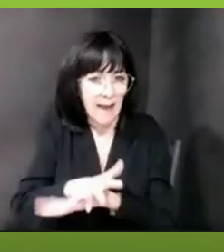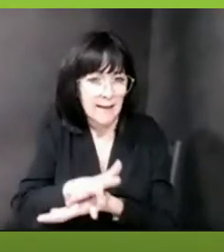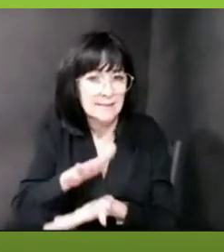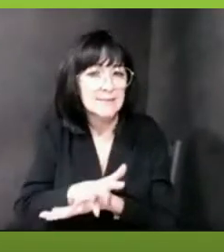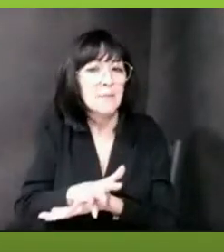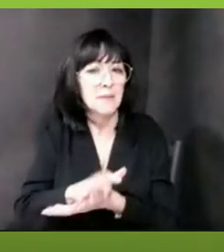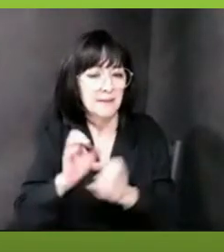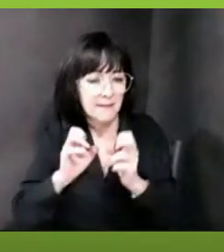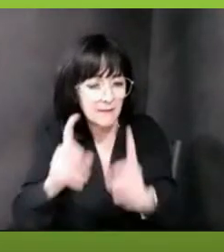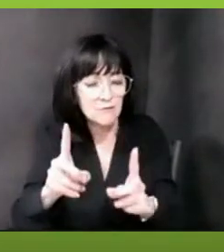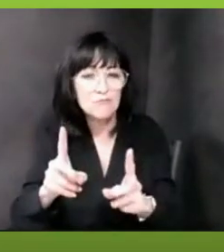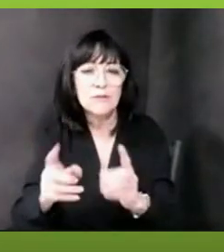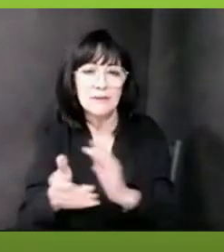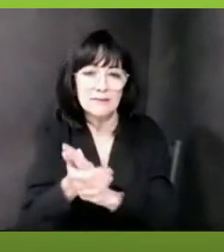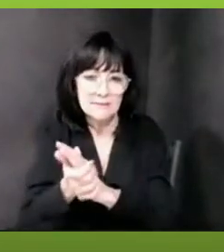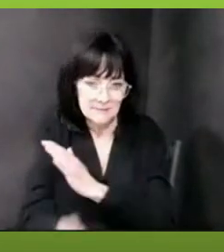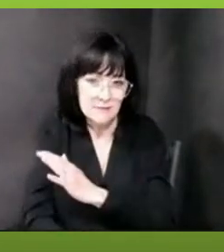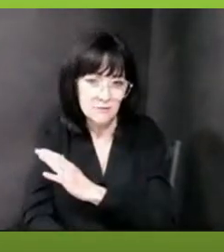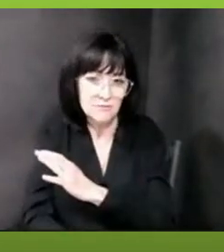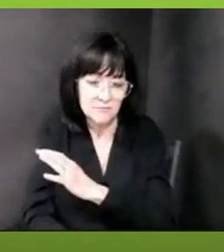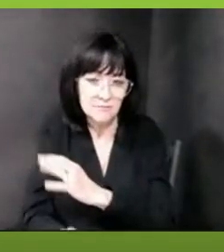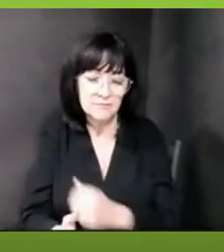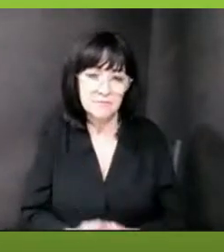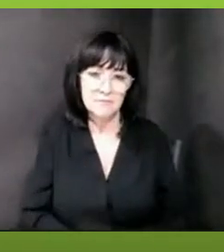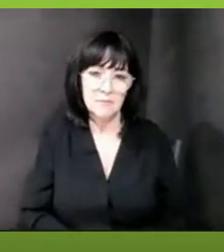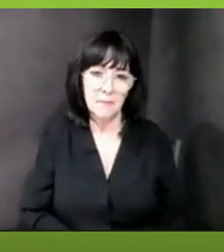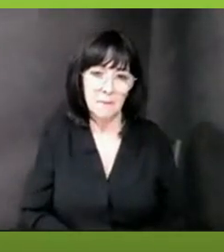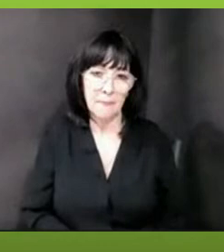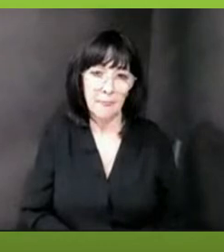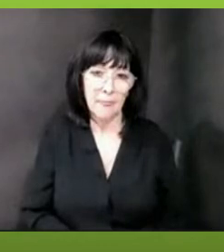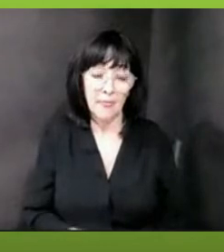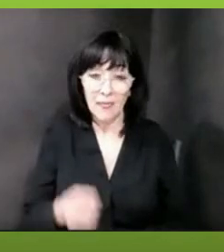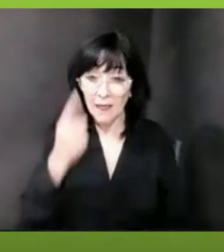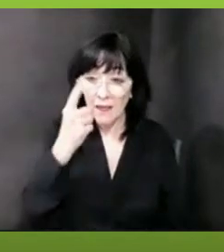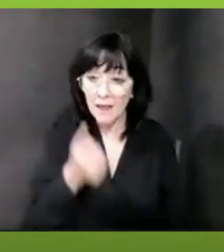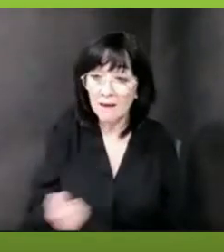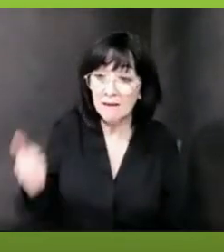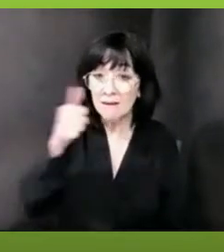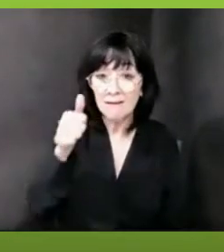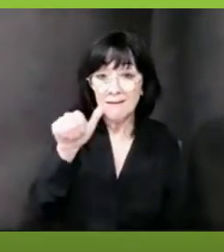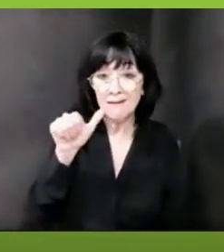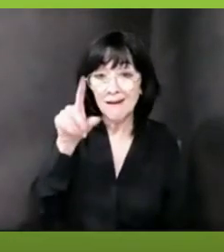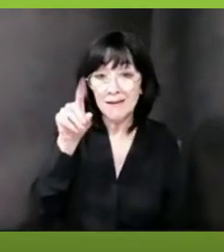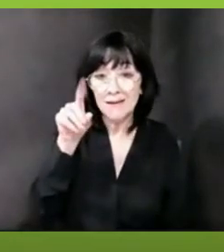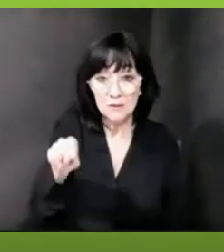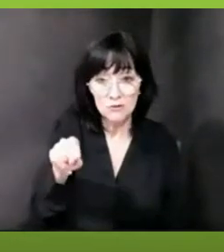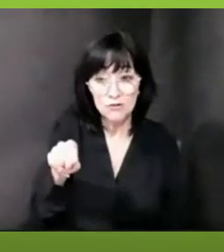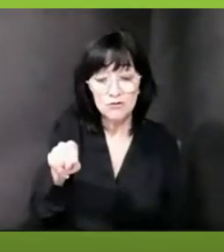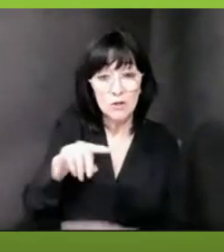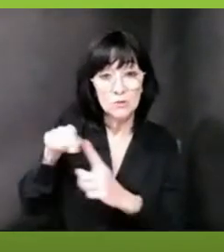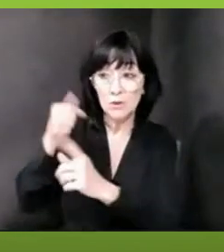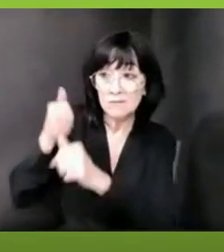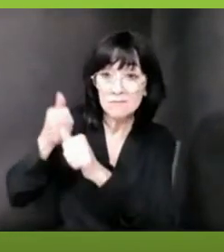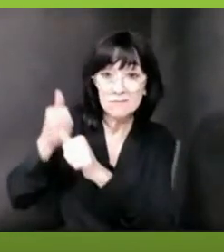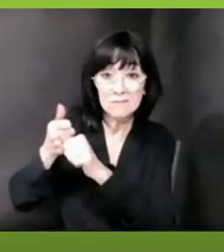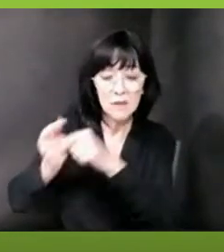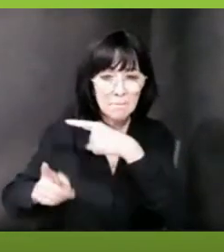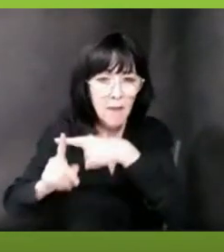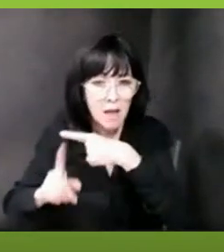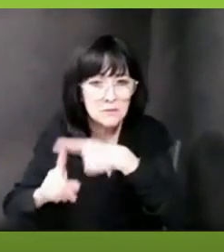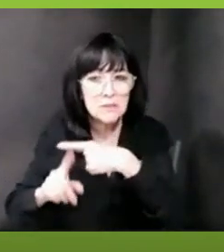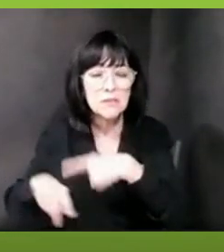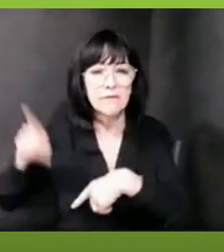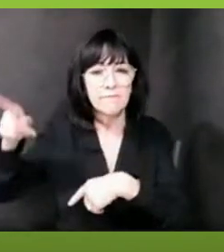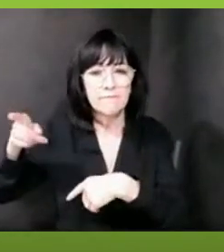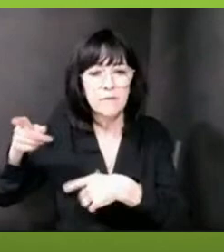And the importance of administration. When administration is positive and trusting and wonderful, our